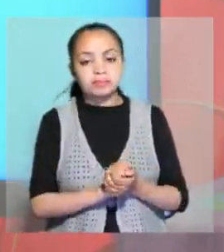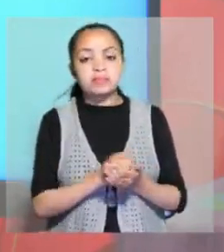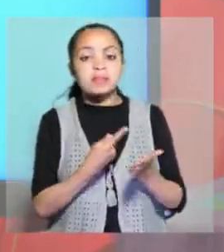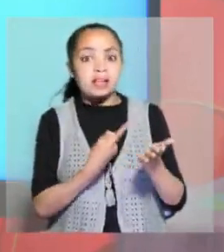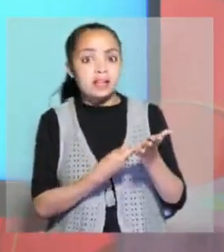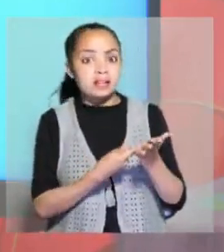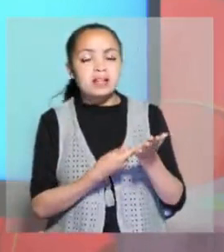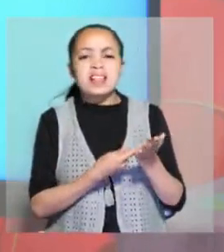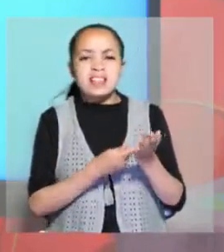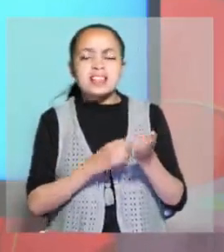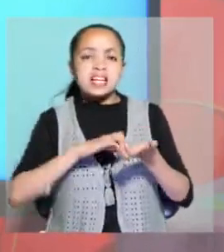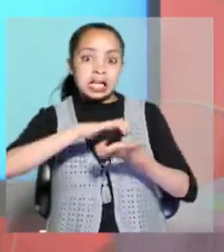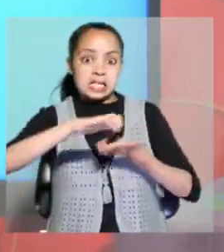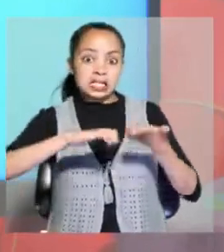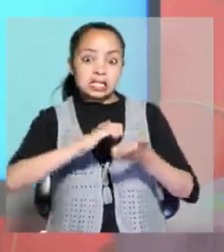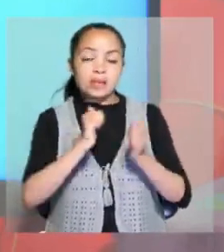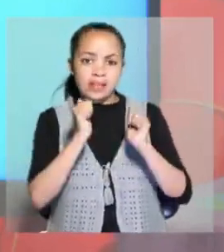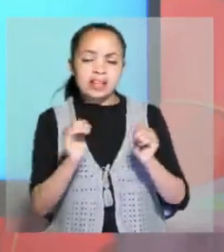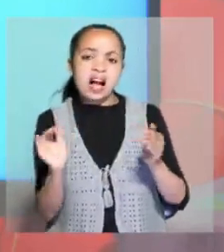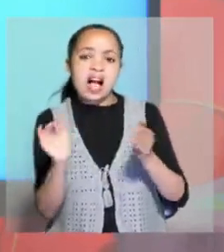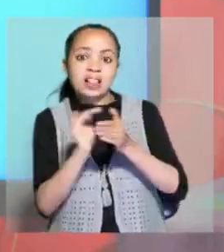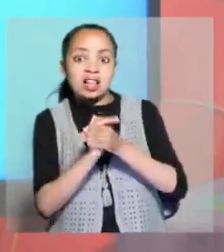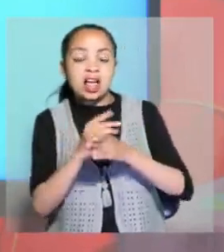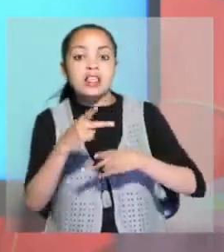Here there is an enzyme that can catalyze the process.